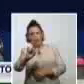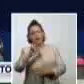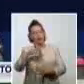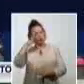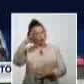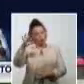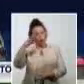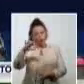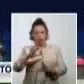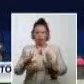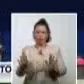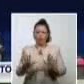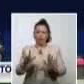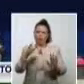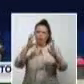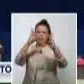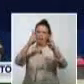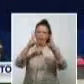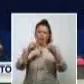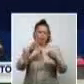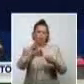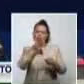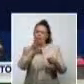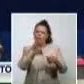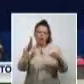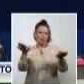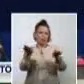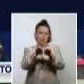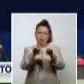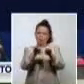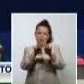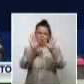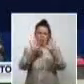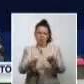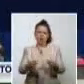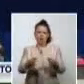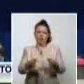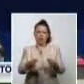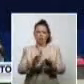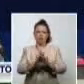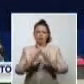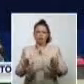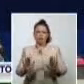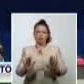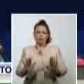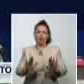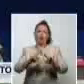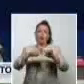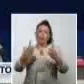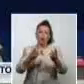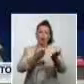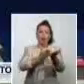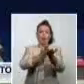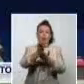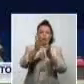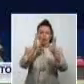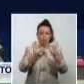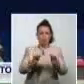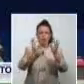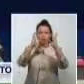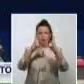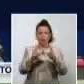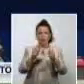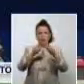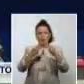2,687 are suspected cases, and 806 are confirmed cases. At the primary